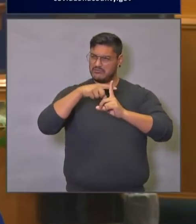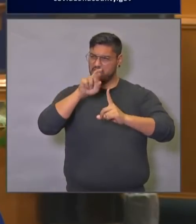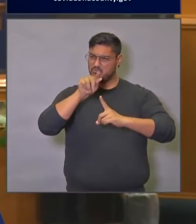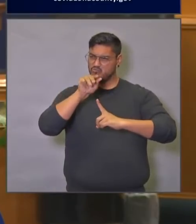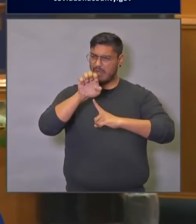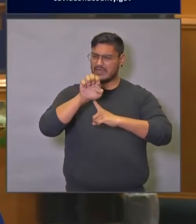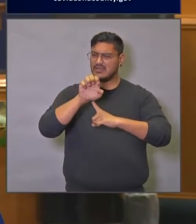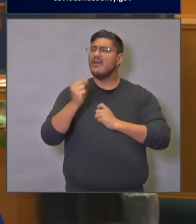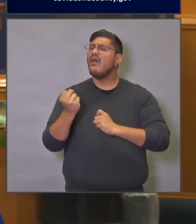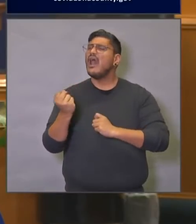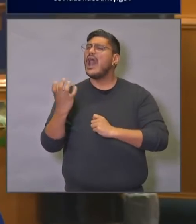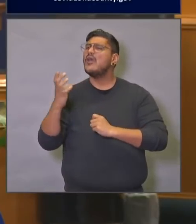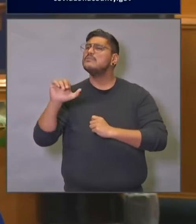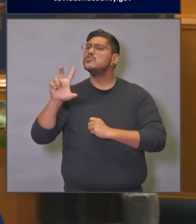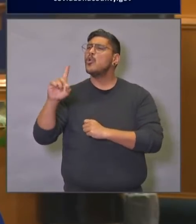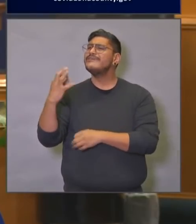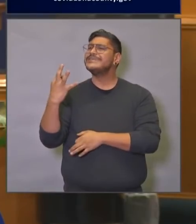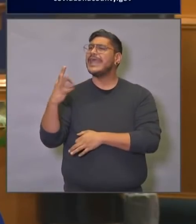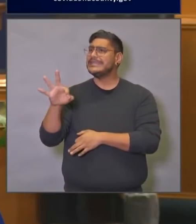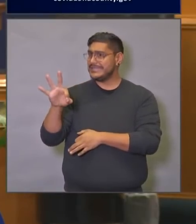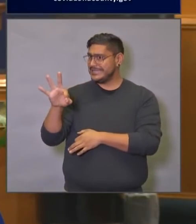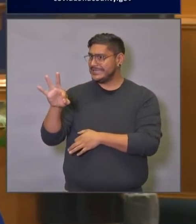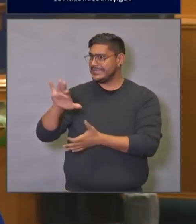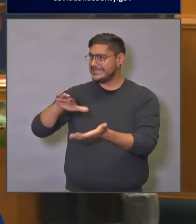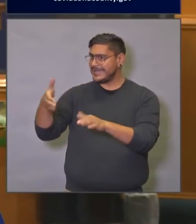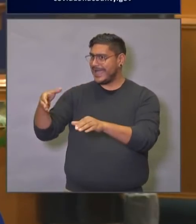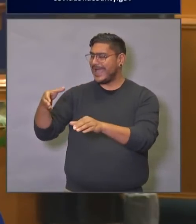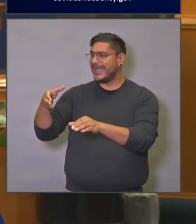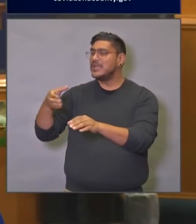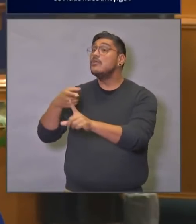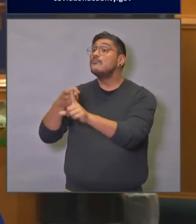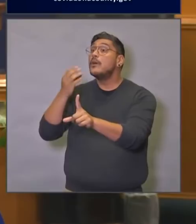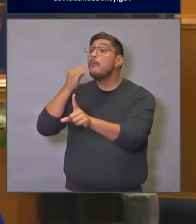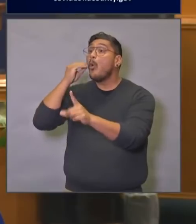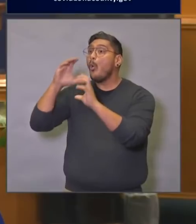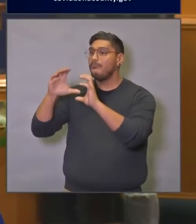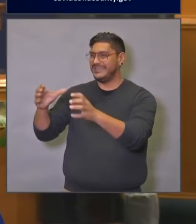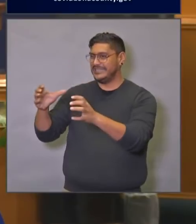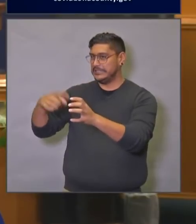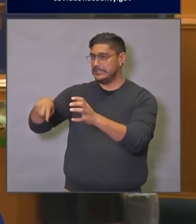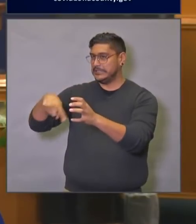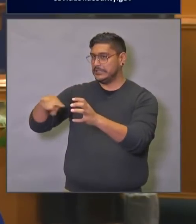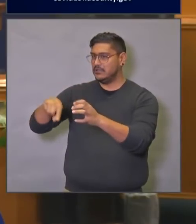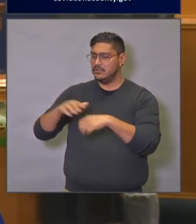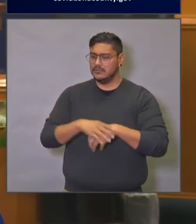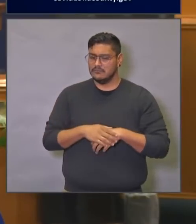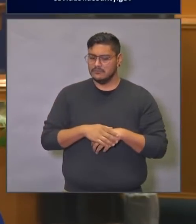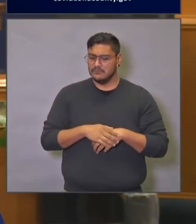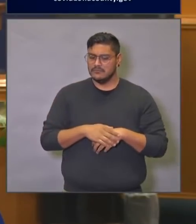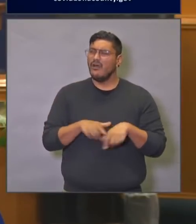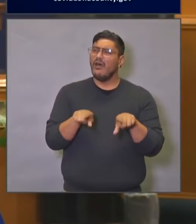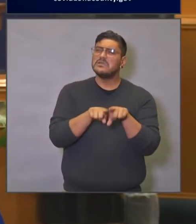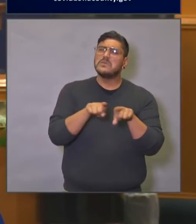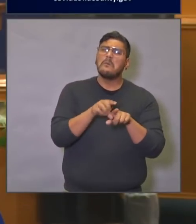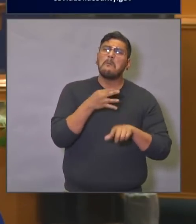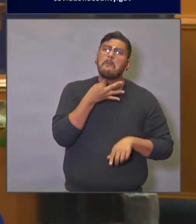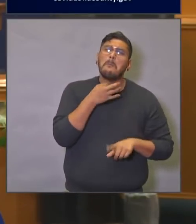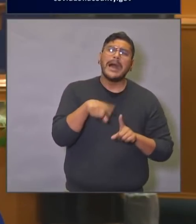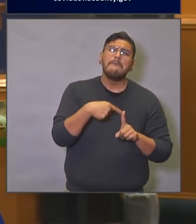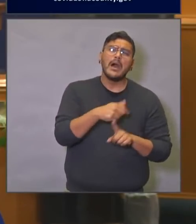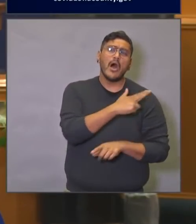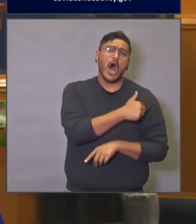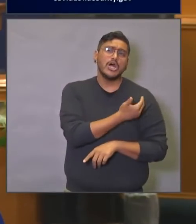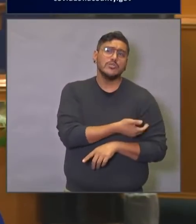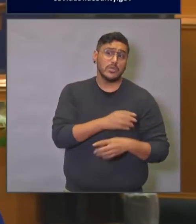related deaths among homeless people. I also have a question on the hospitalization numbers. Want to confirm that they do